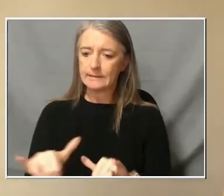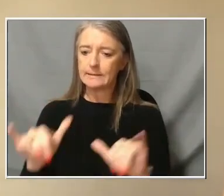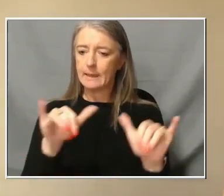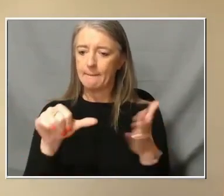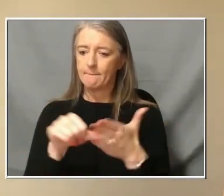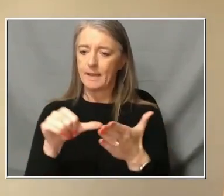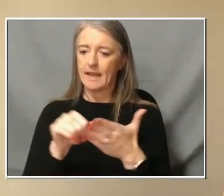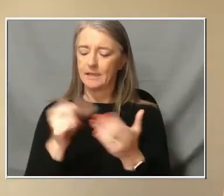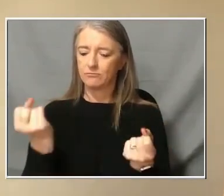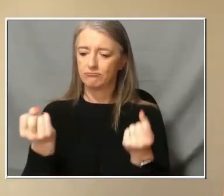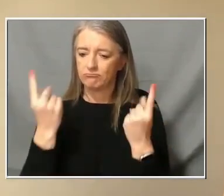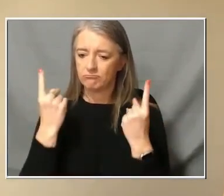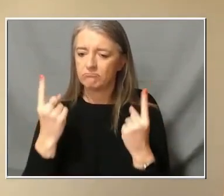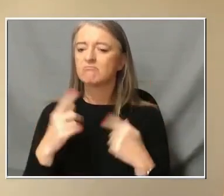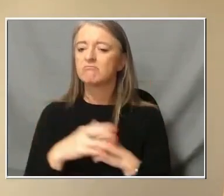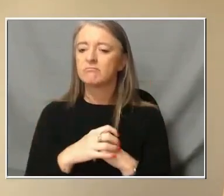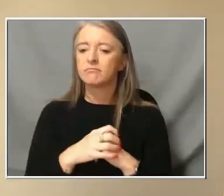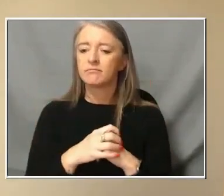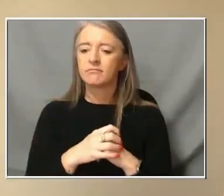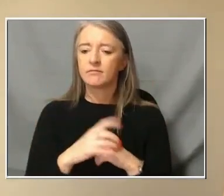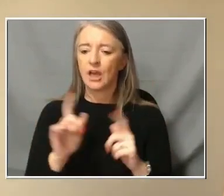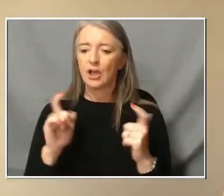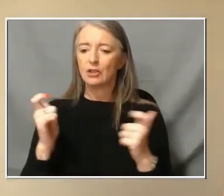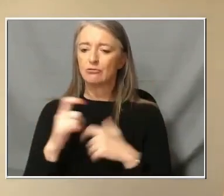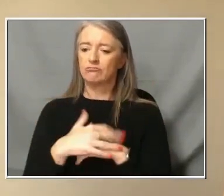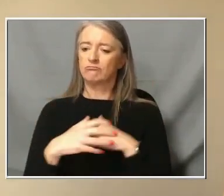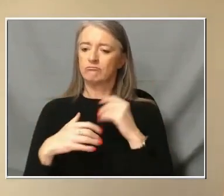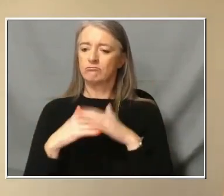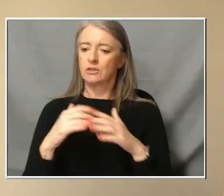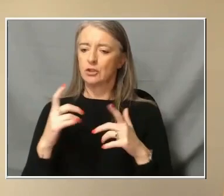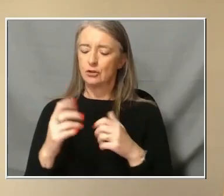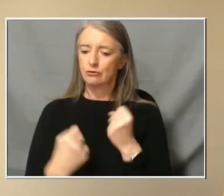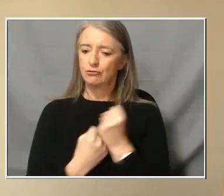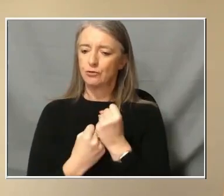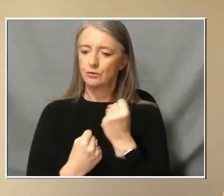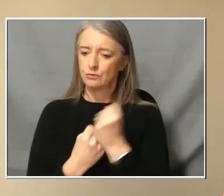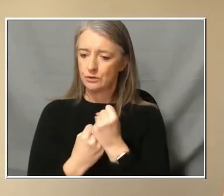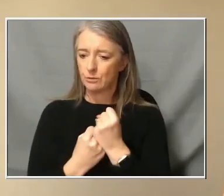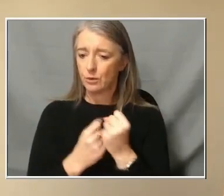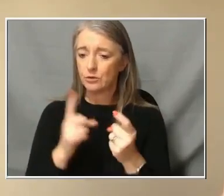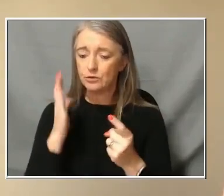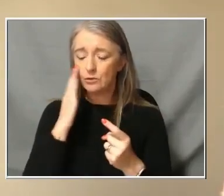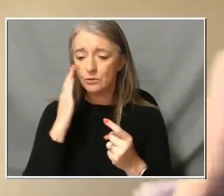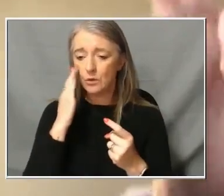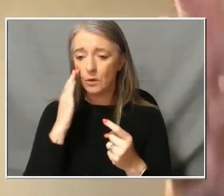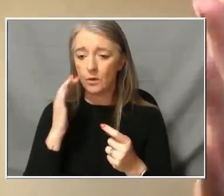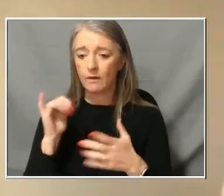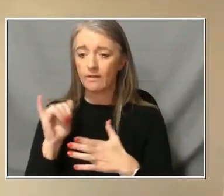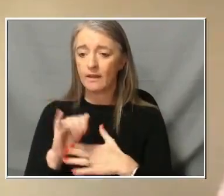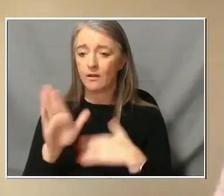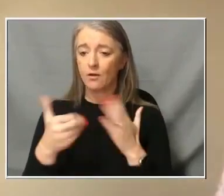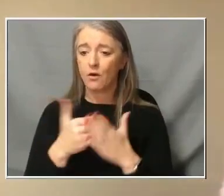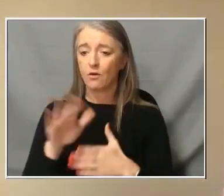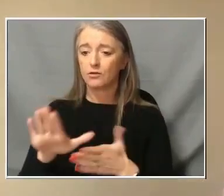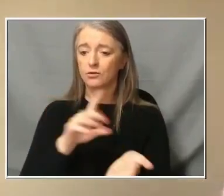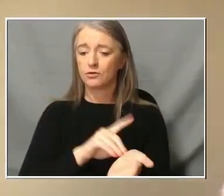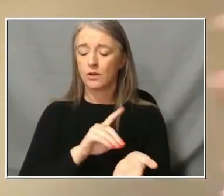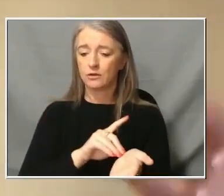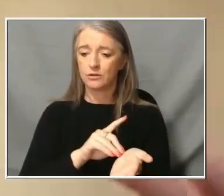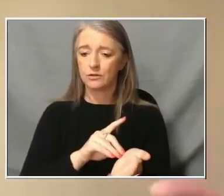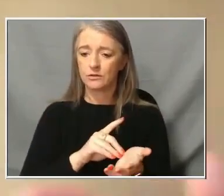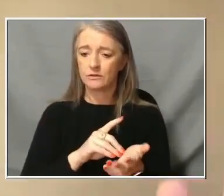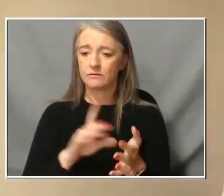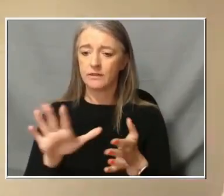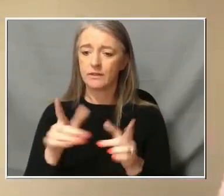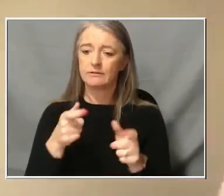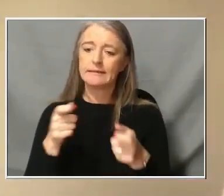and I think that was a huge comfort and a huge reassurance just to know that, all your doctors, even though they're kind of